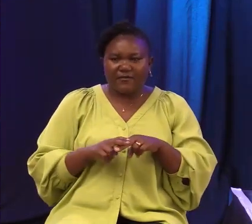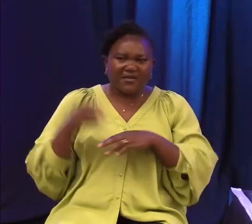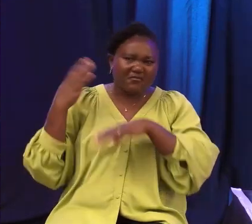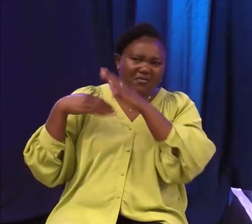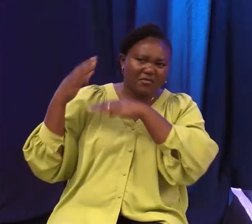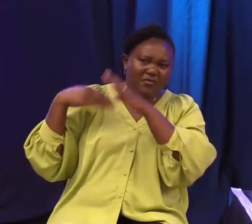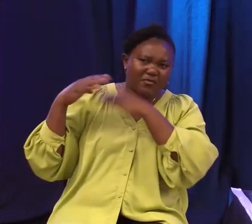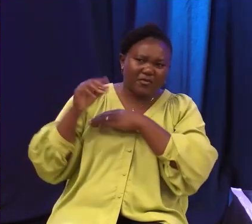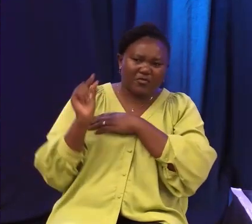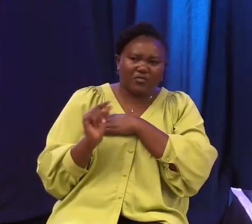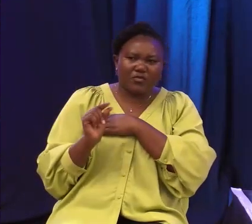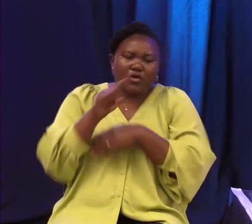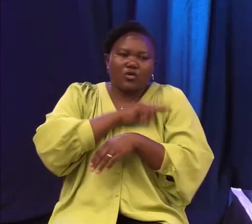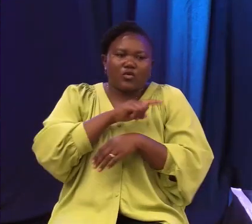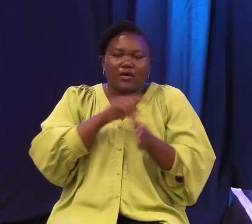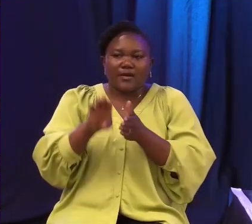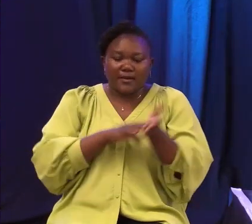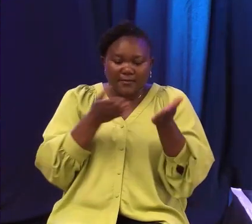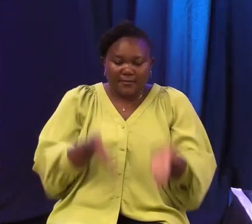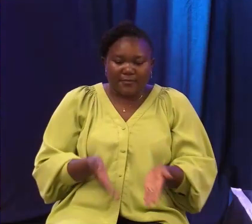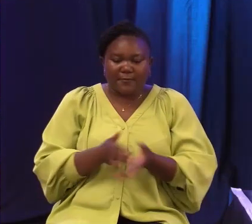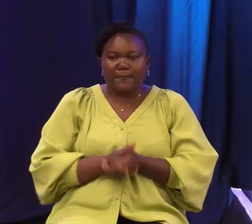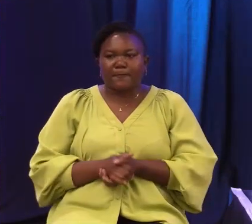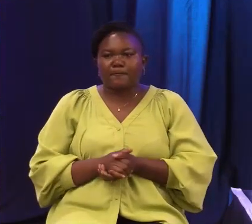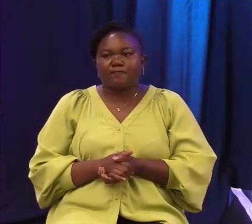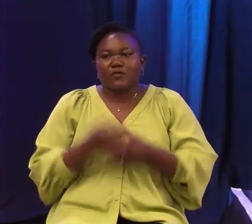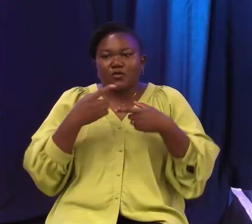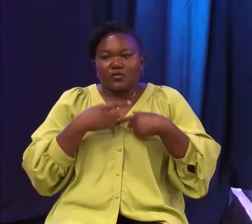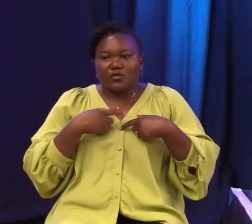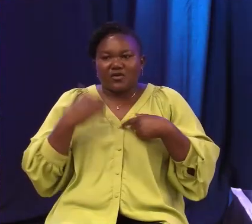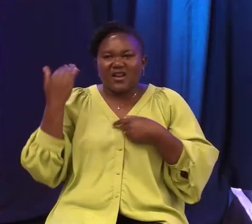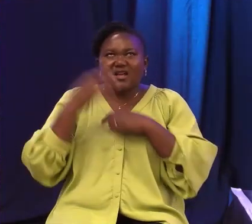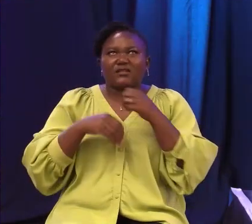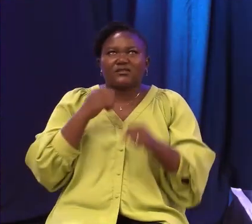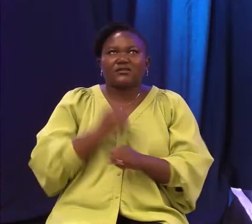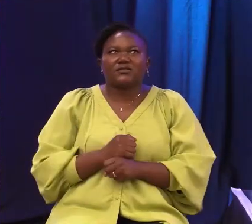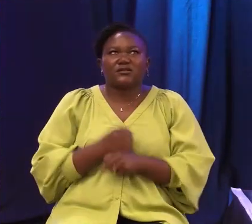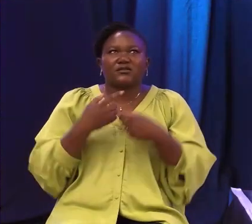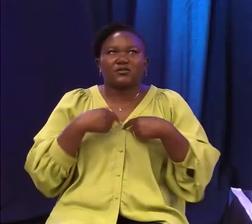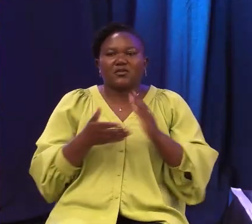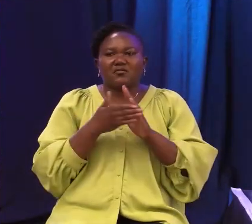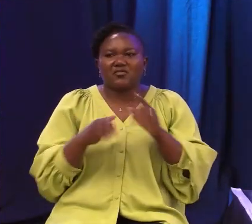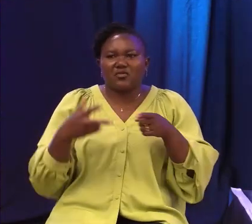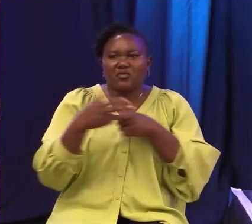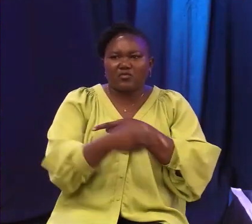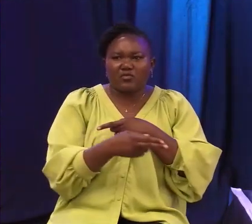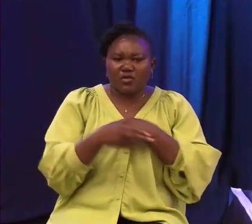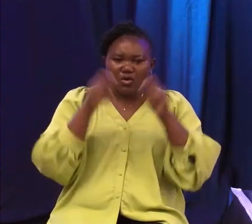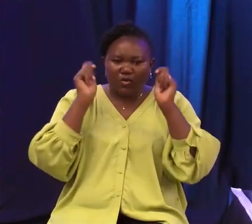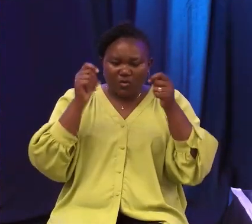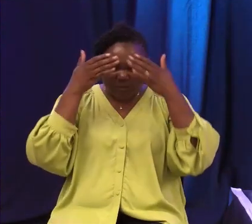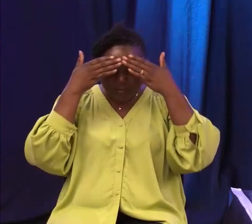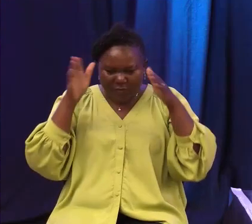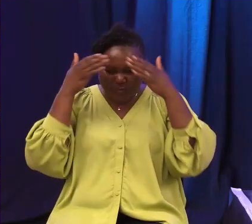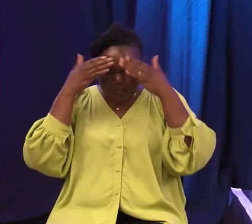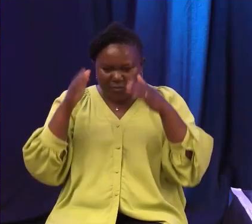background as to why we are here. So we launched last year an information campaign or an awareness campaign